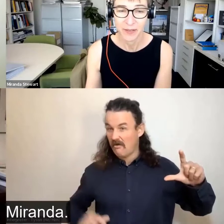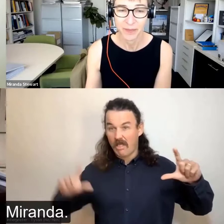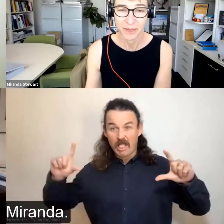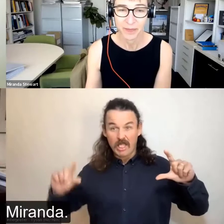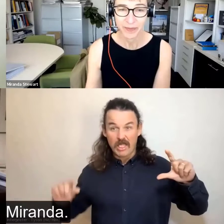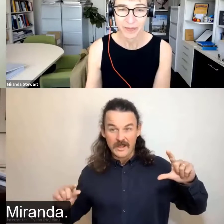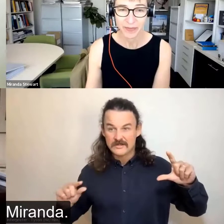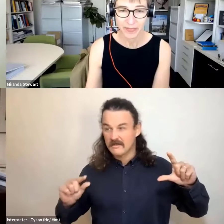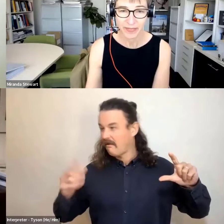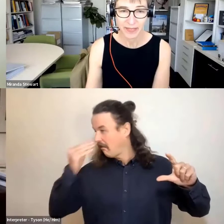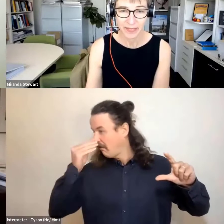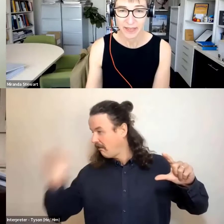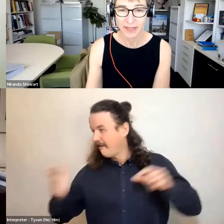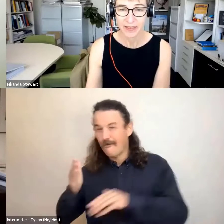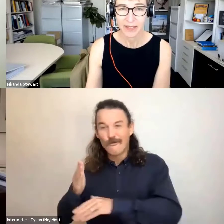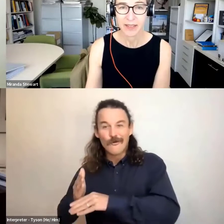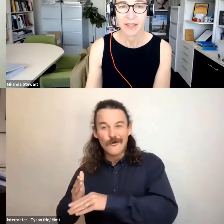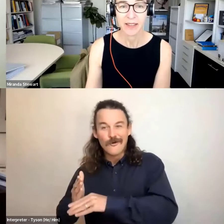Thanks, Miranda.